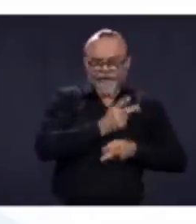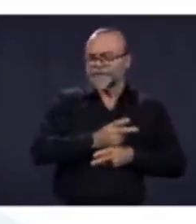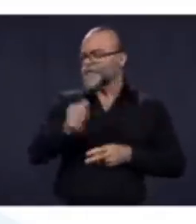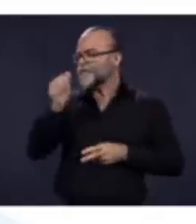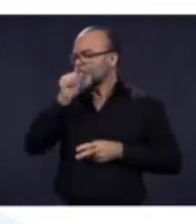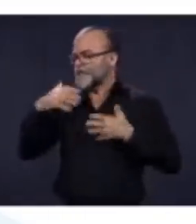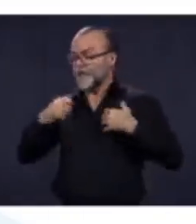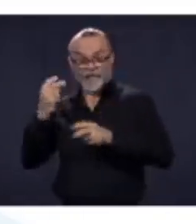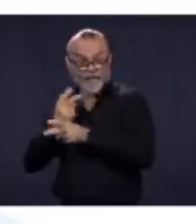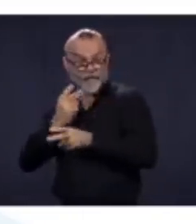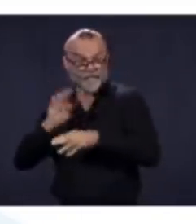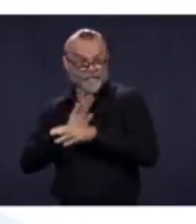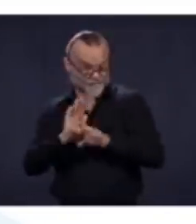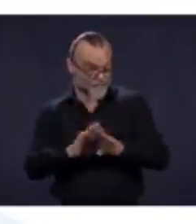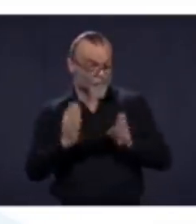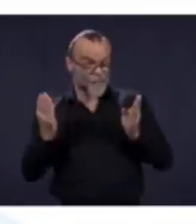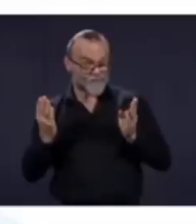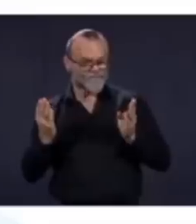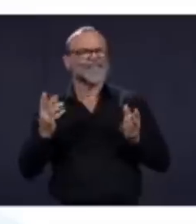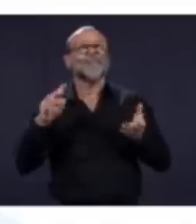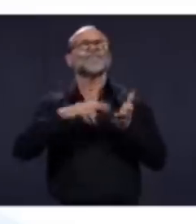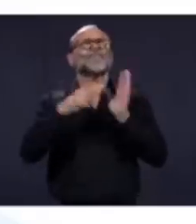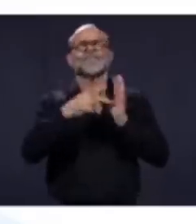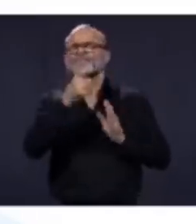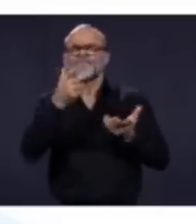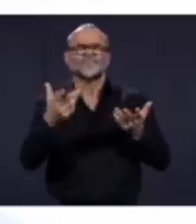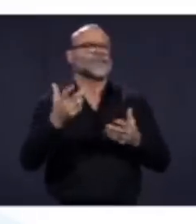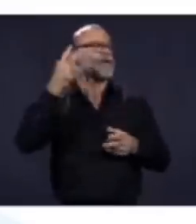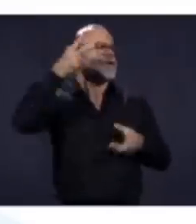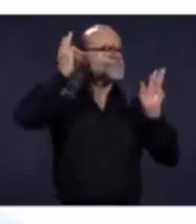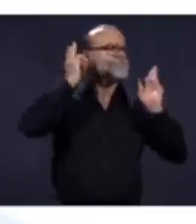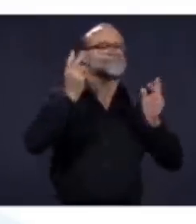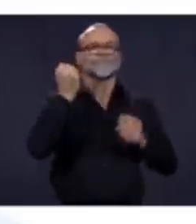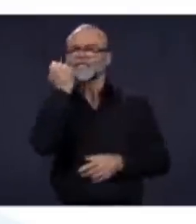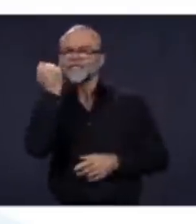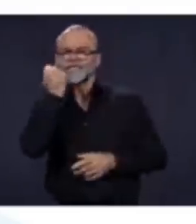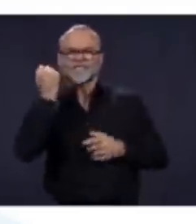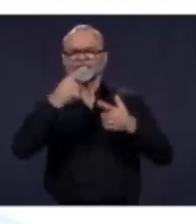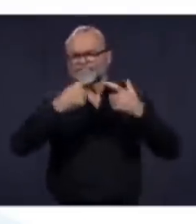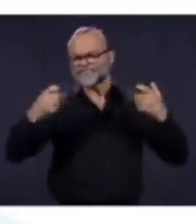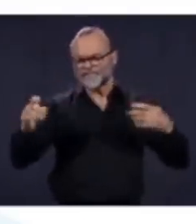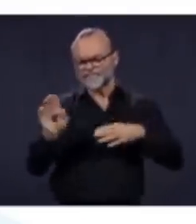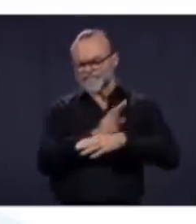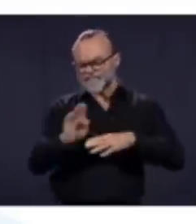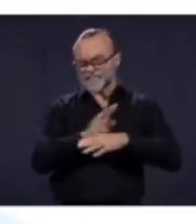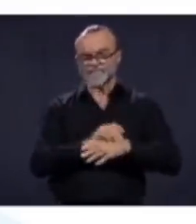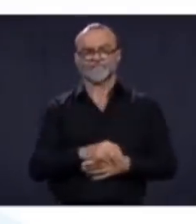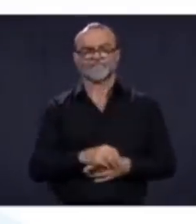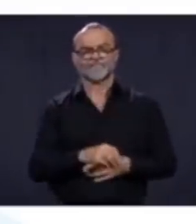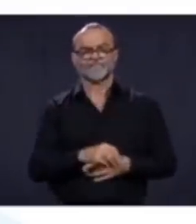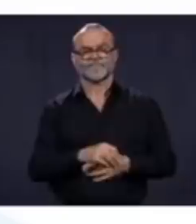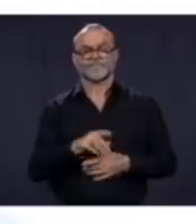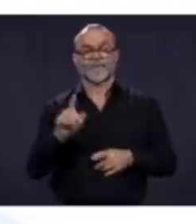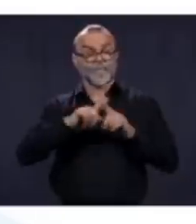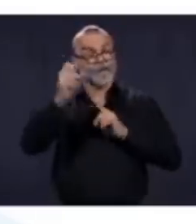health care businesses. We are talking about hair salons and dentists, among other things. It will be done with special